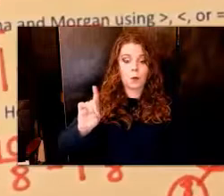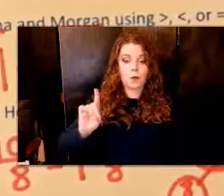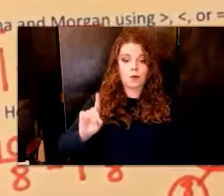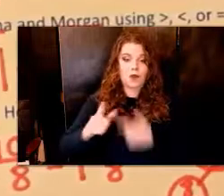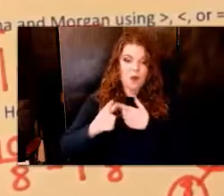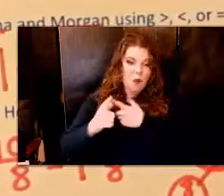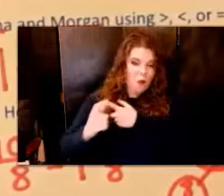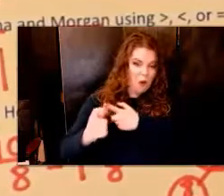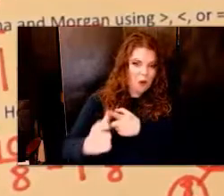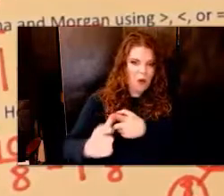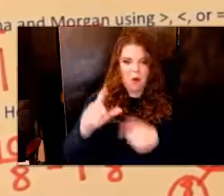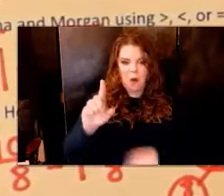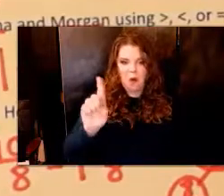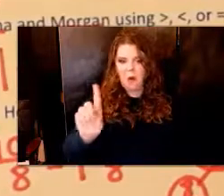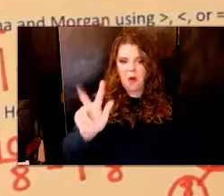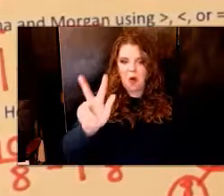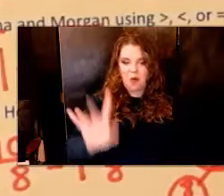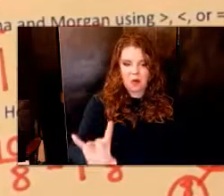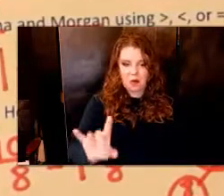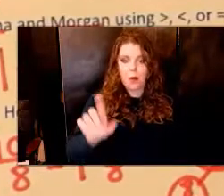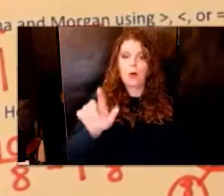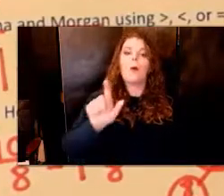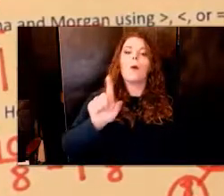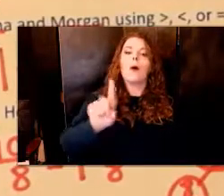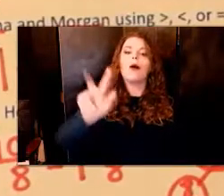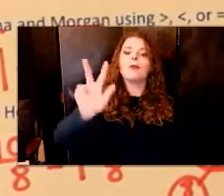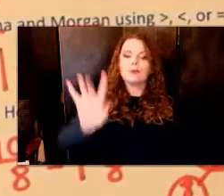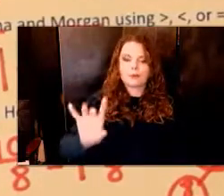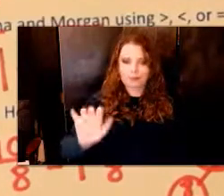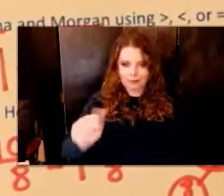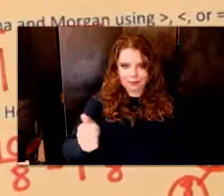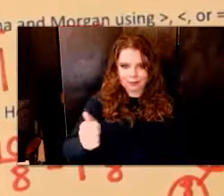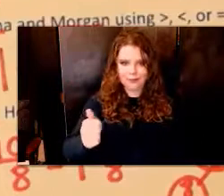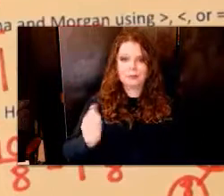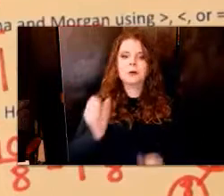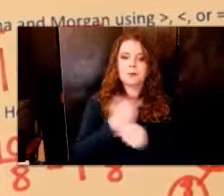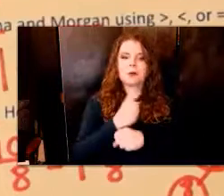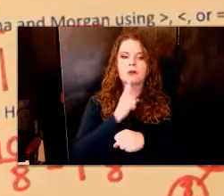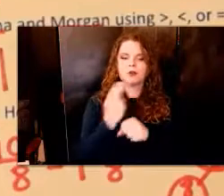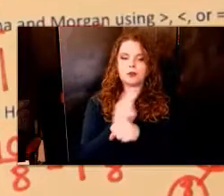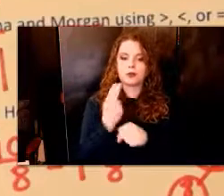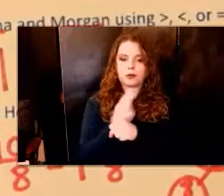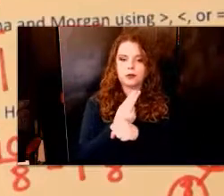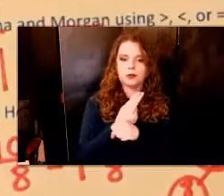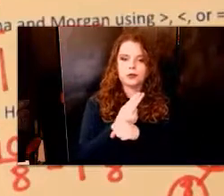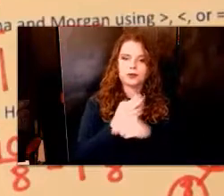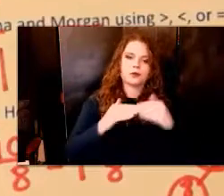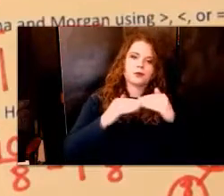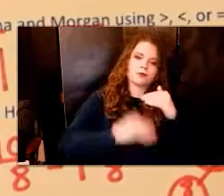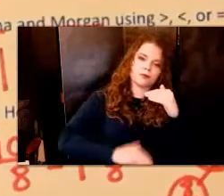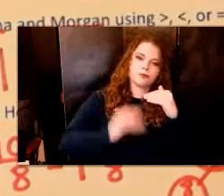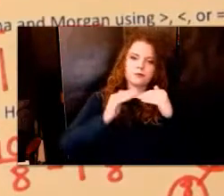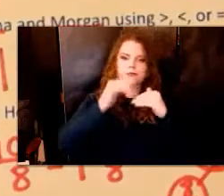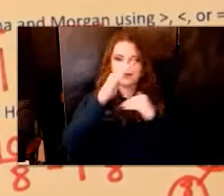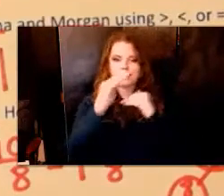3/10 miles. Use greater than, less than, or equal to compare the distance Mr. Reynolds ran to the distance that Miss